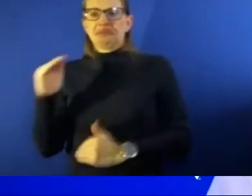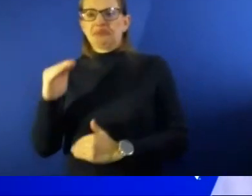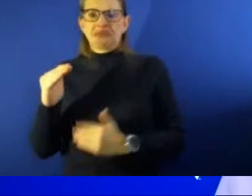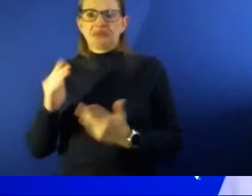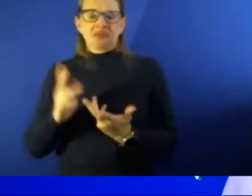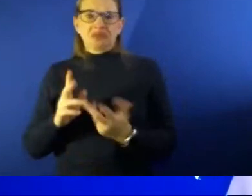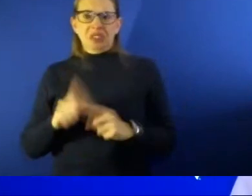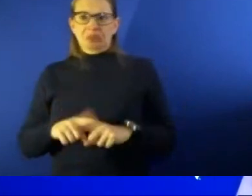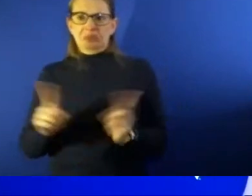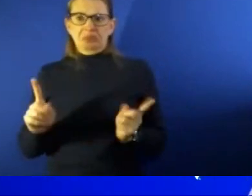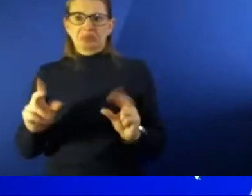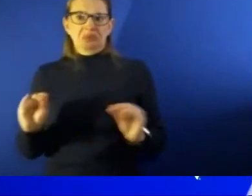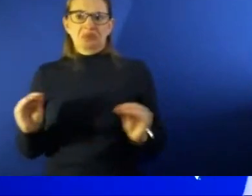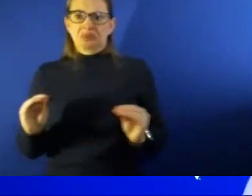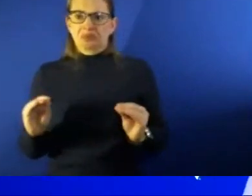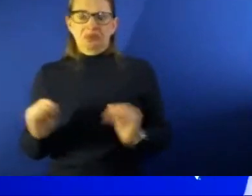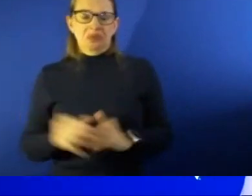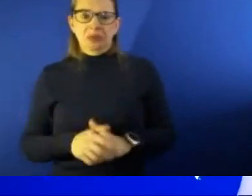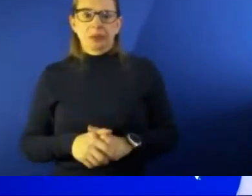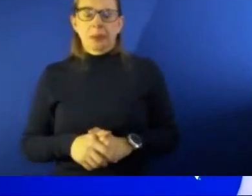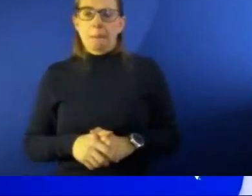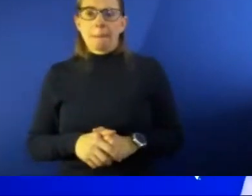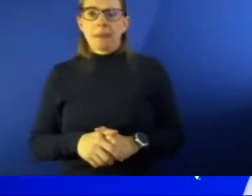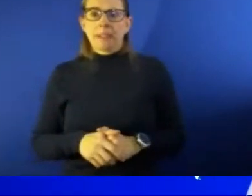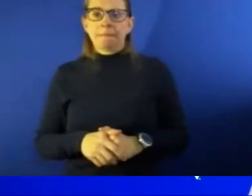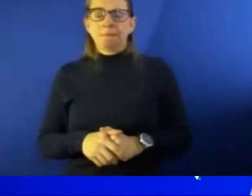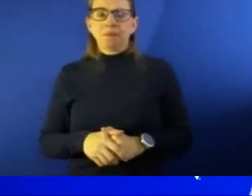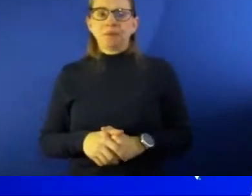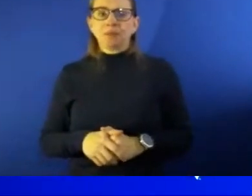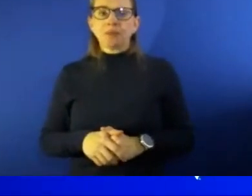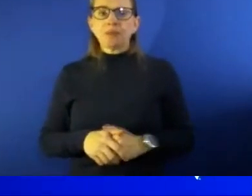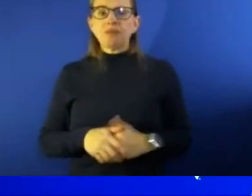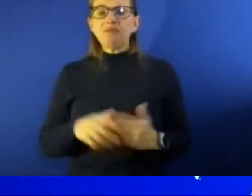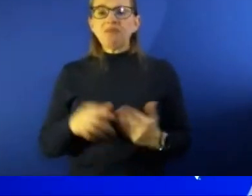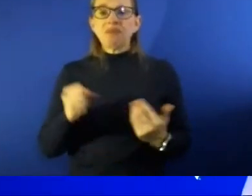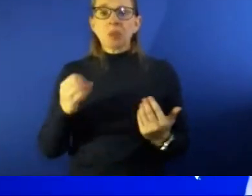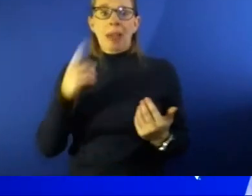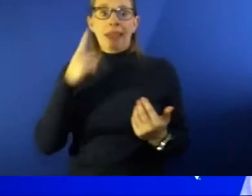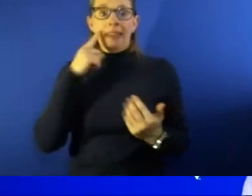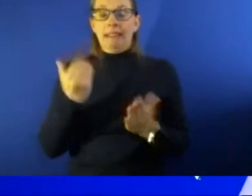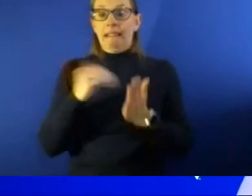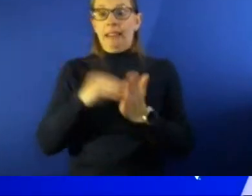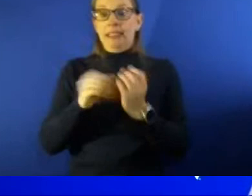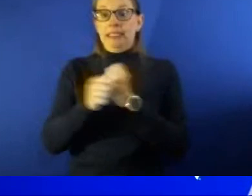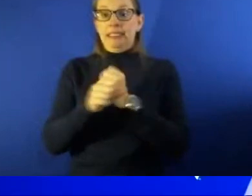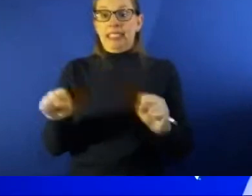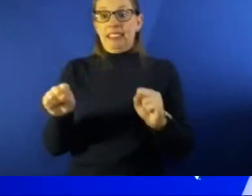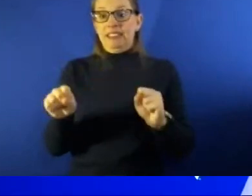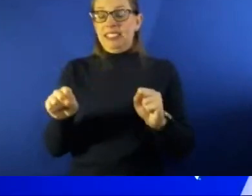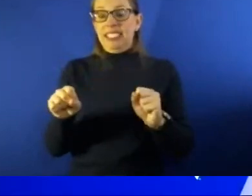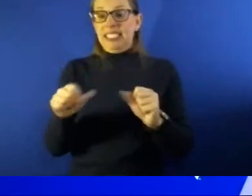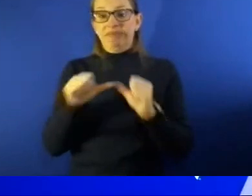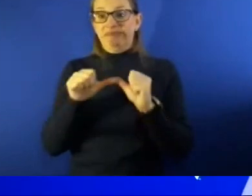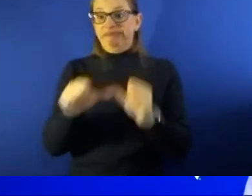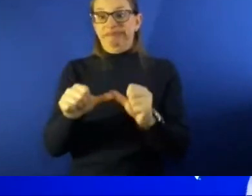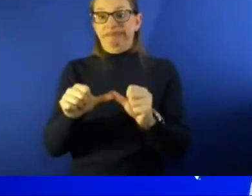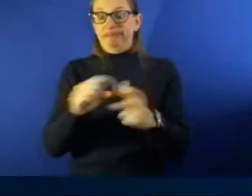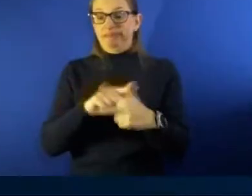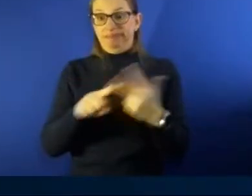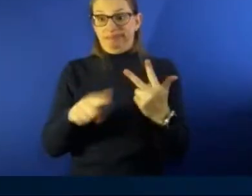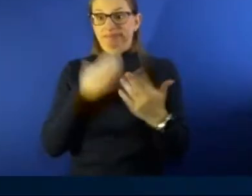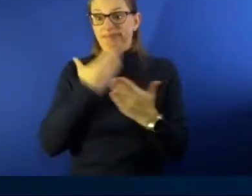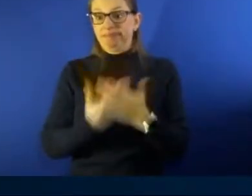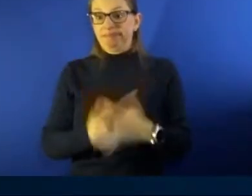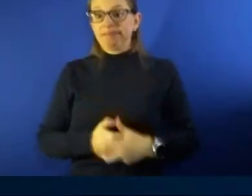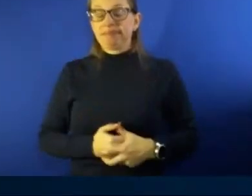of those vaccines individually. So I think, again, the safety profiles continue to be very, very good. A couple more